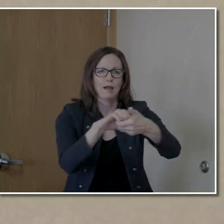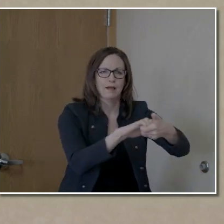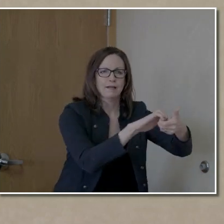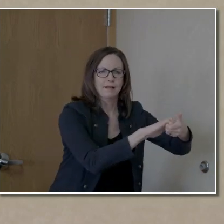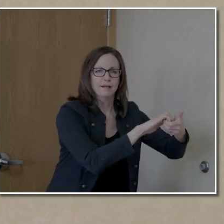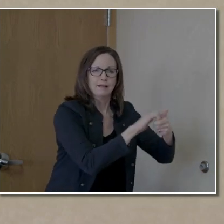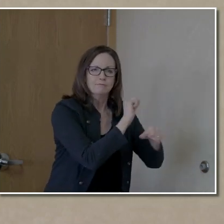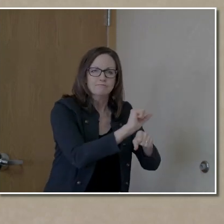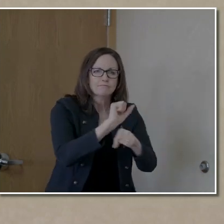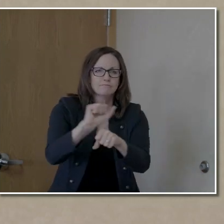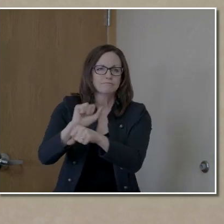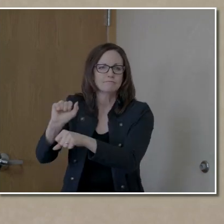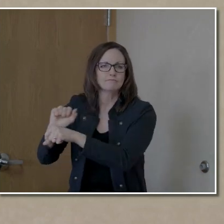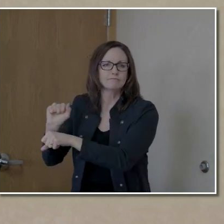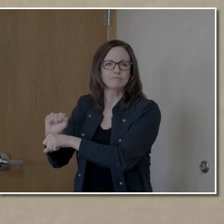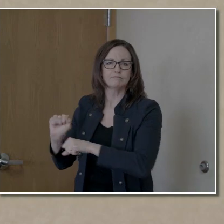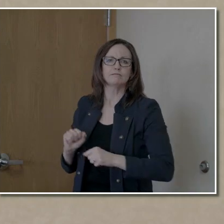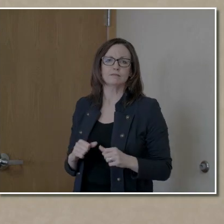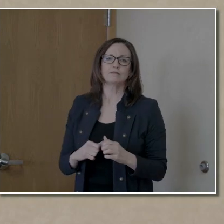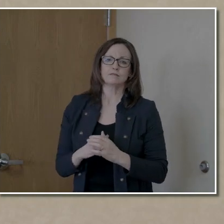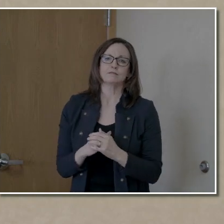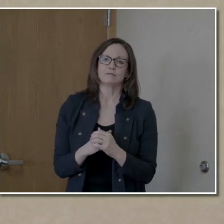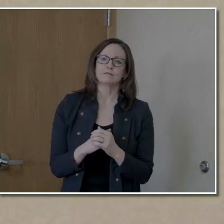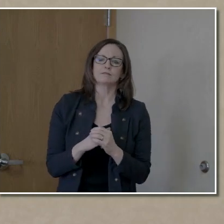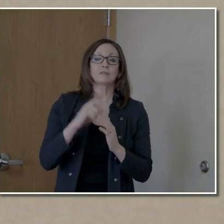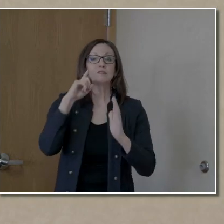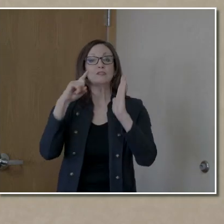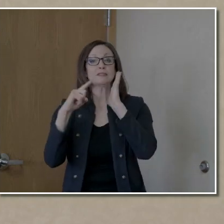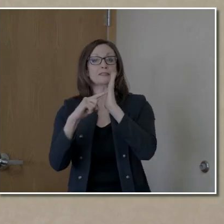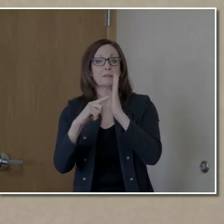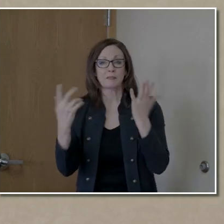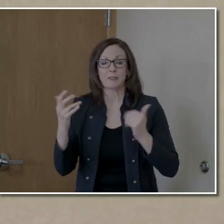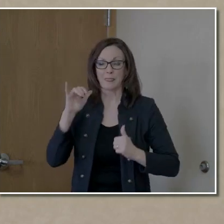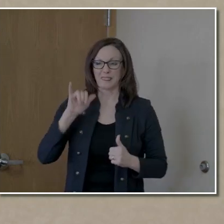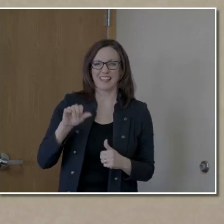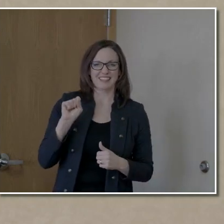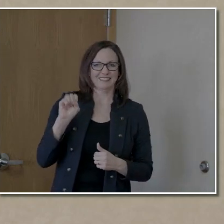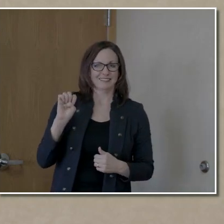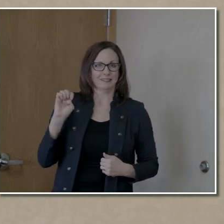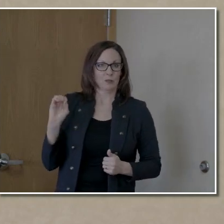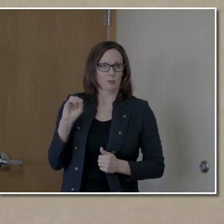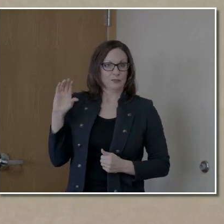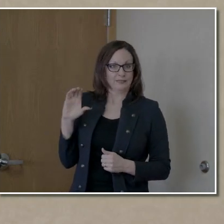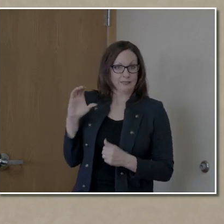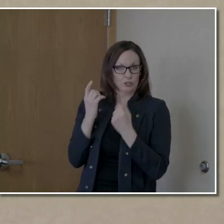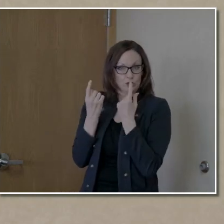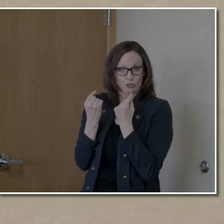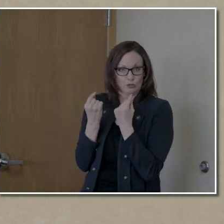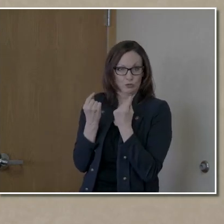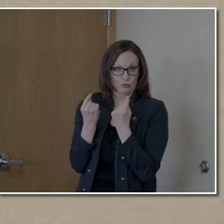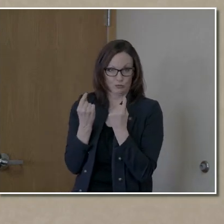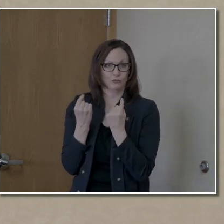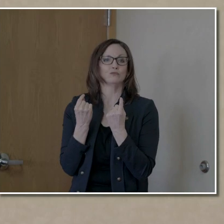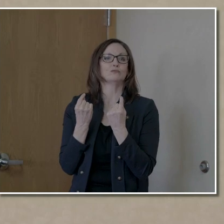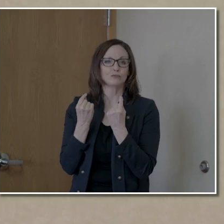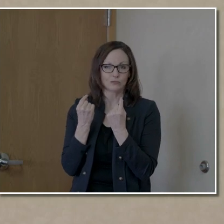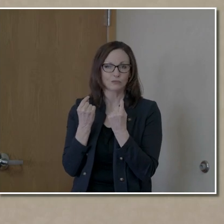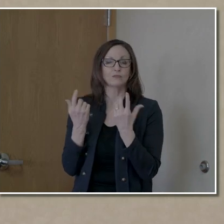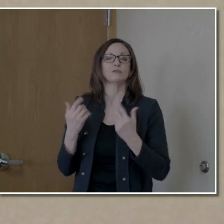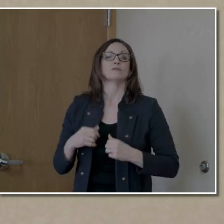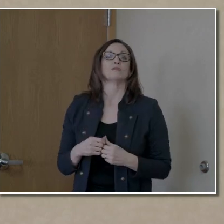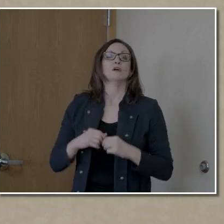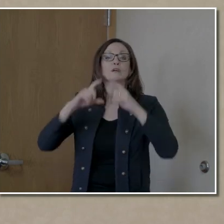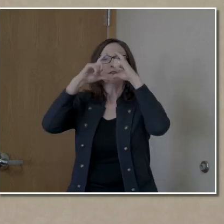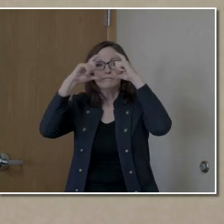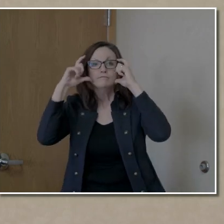WEM is also helping coordinate expanded access to testing materials, building laboratory capacity, and building the capacity